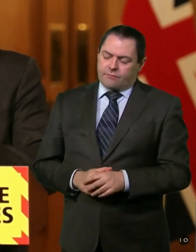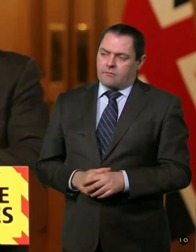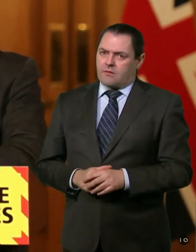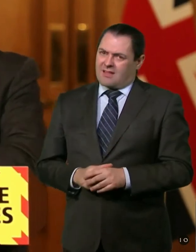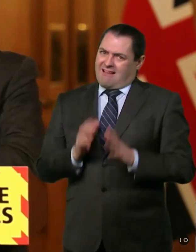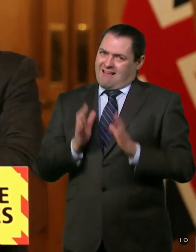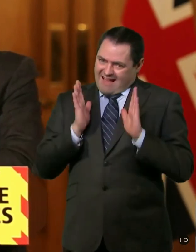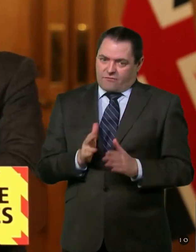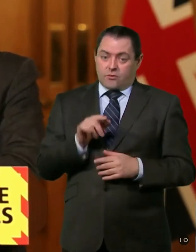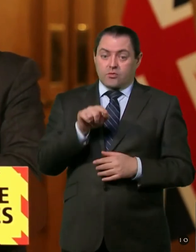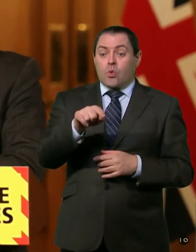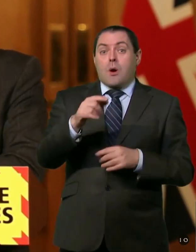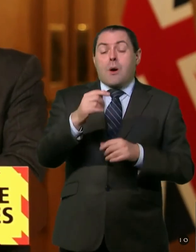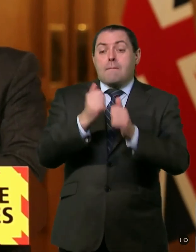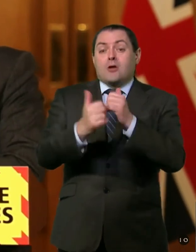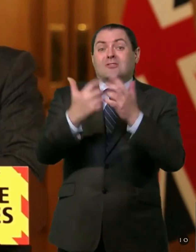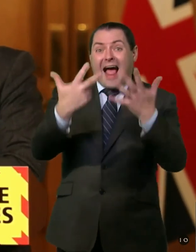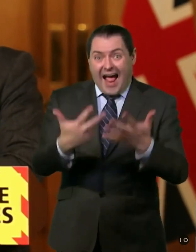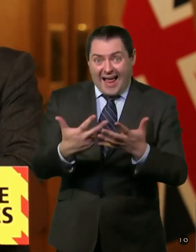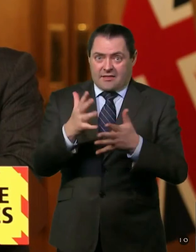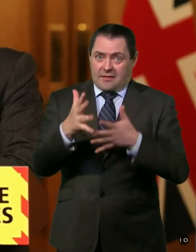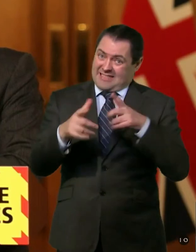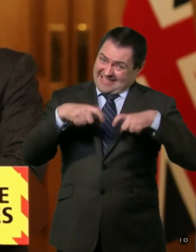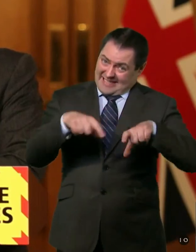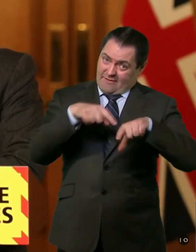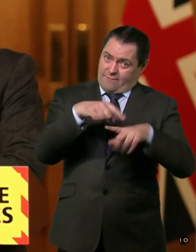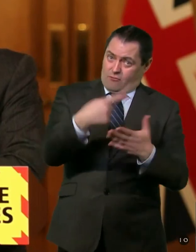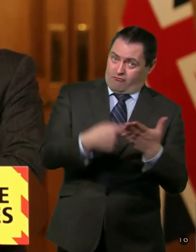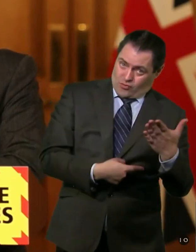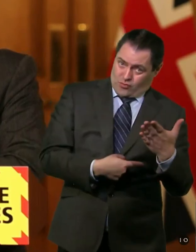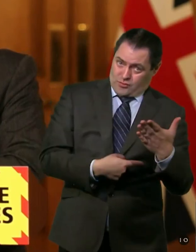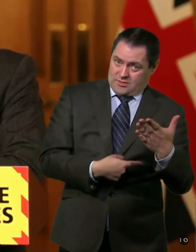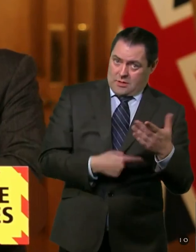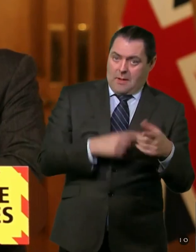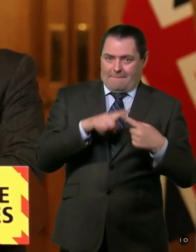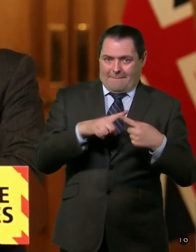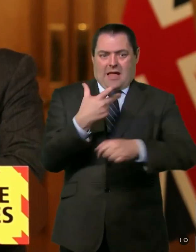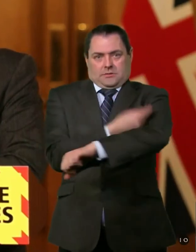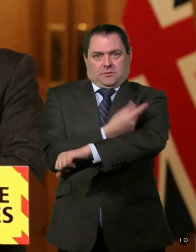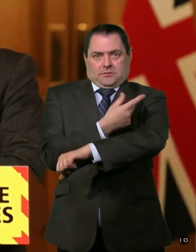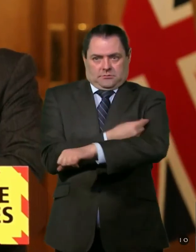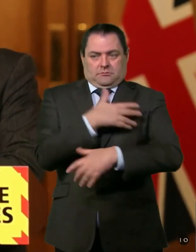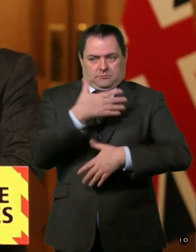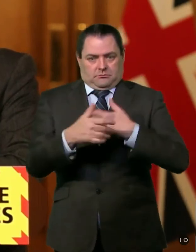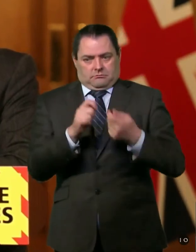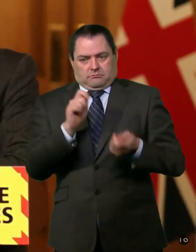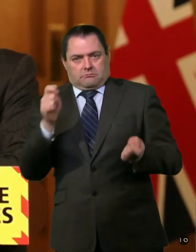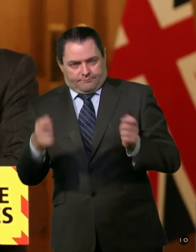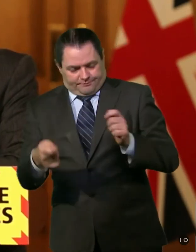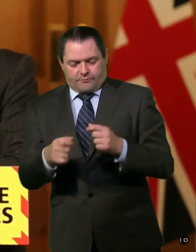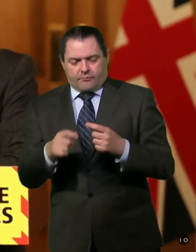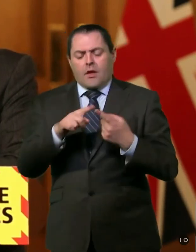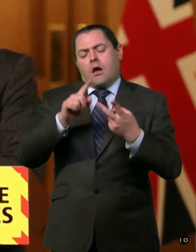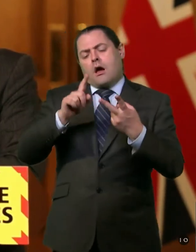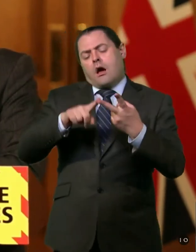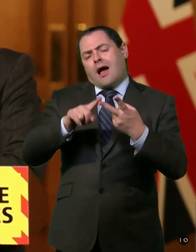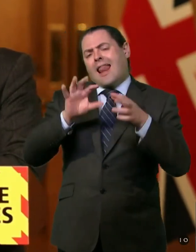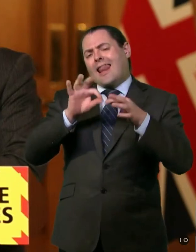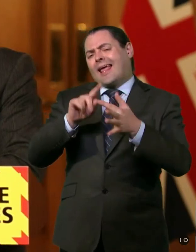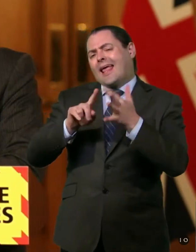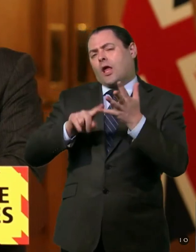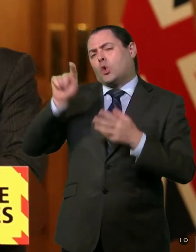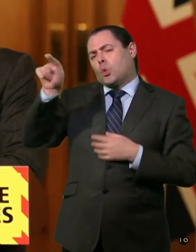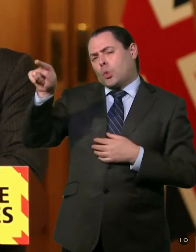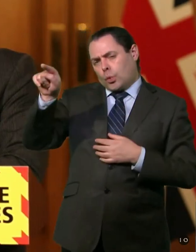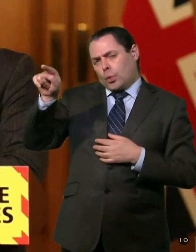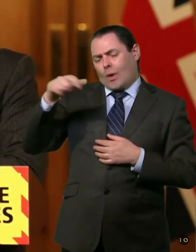question about the EU and our friends and partners there, all I can say is that we're